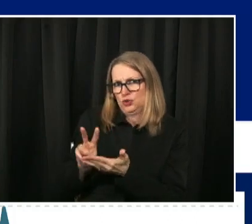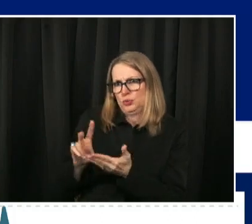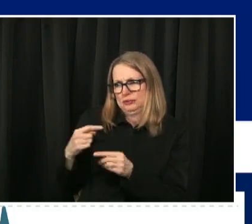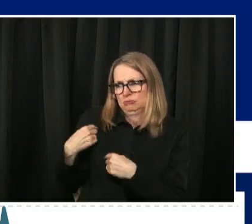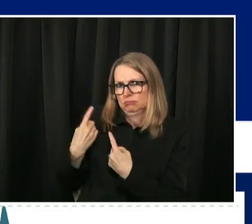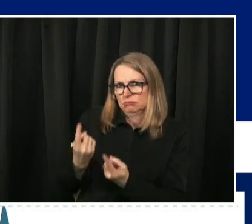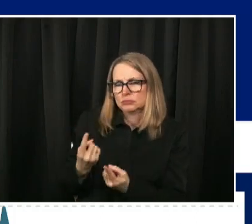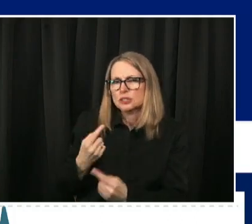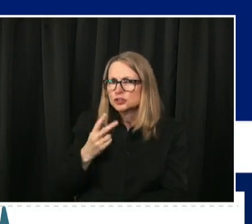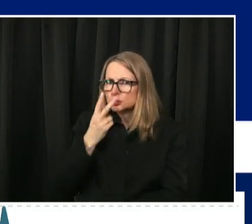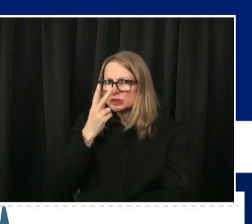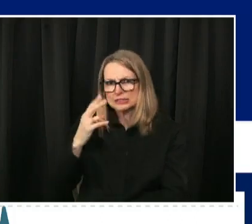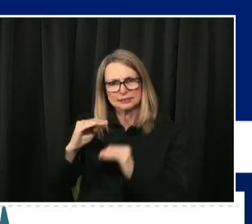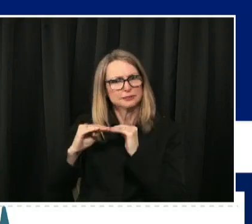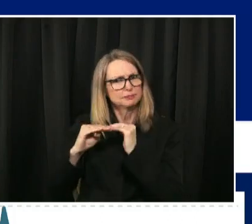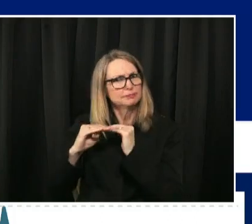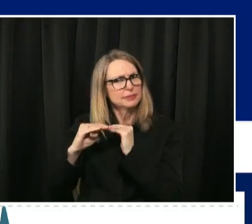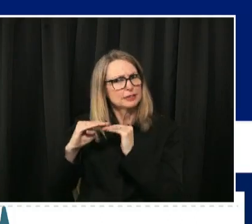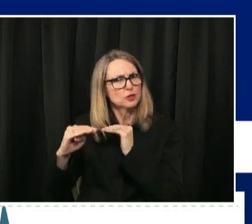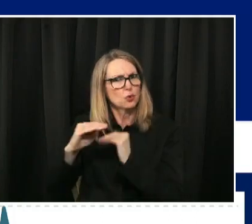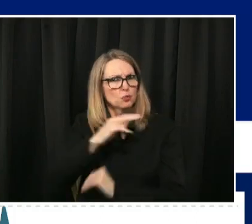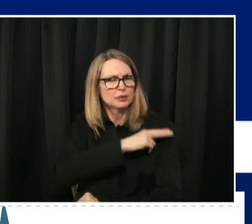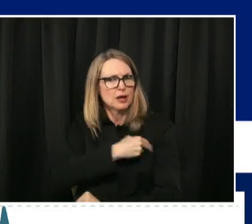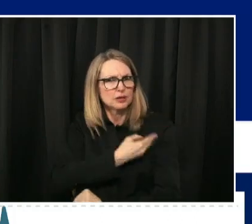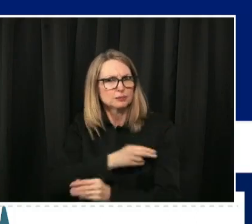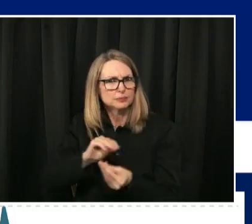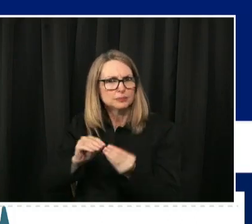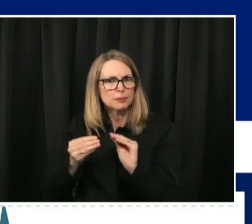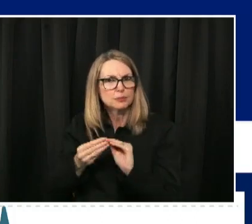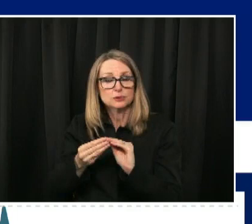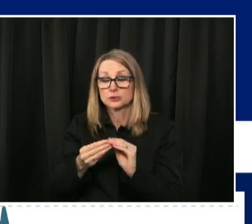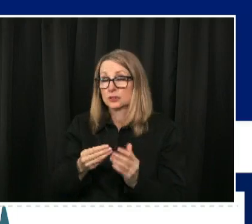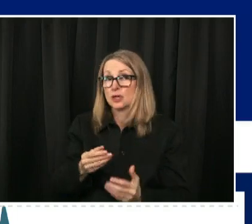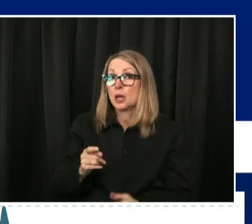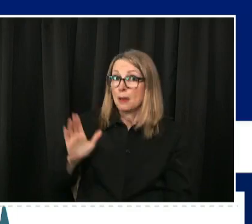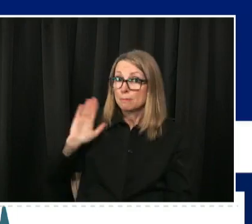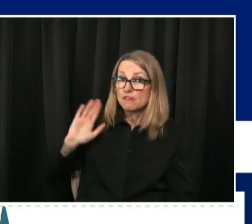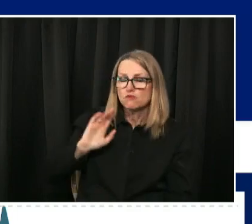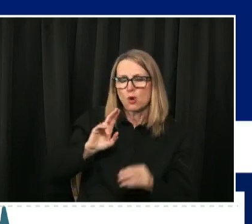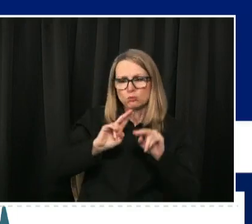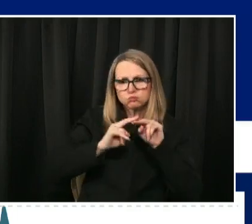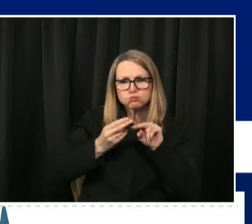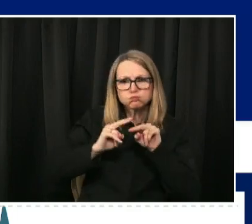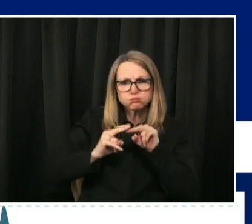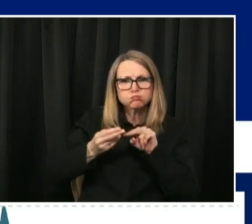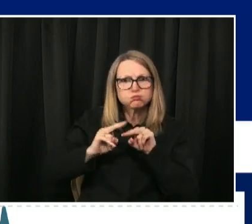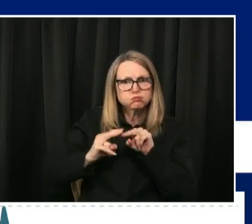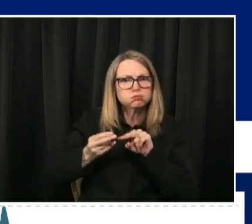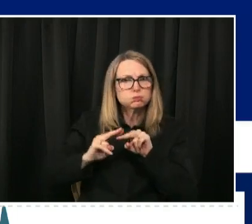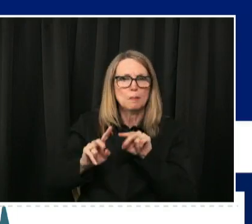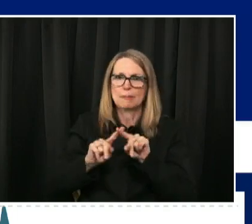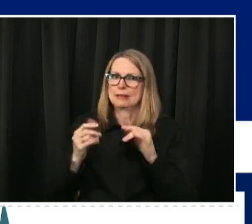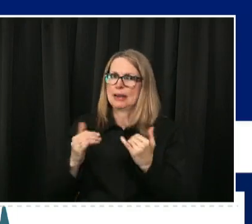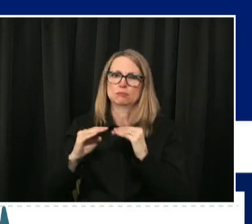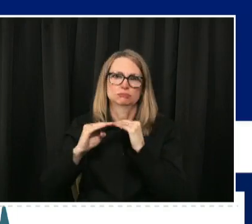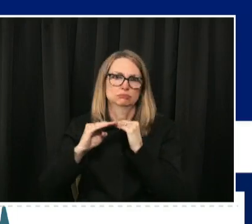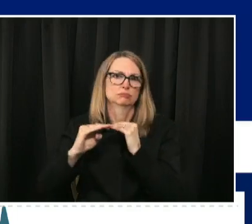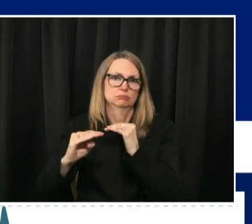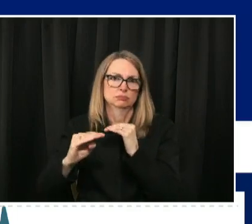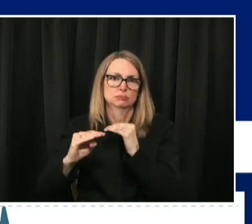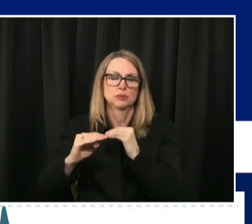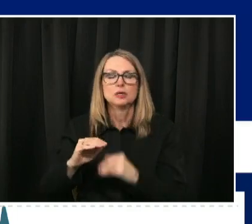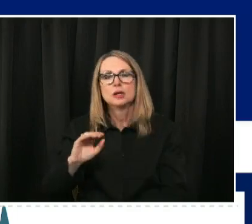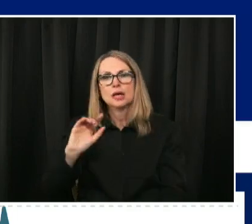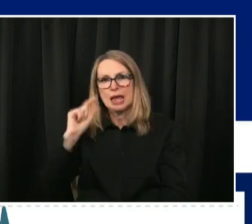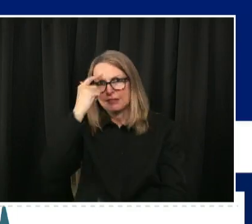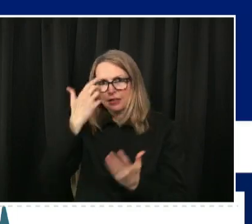appears that we're in a bit of a plateau. So we're no longer seeing a steady decline in hospitalizations in the state. And actually, unfortunately, as the governor mentioned, the last 2